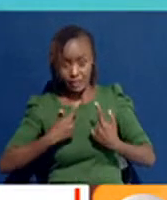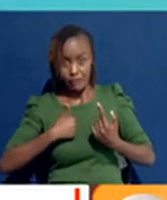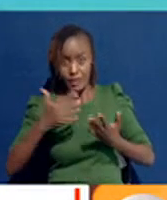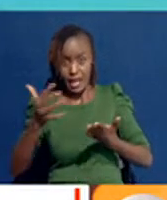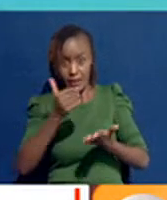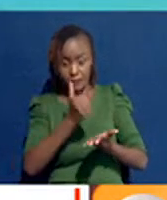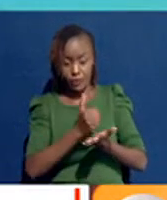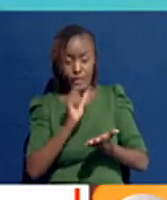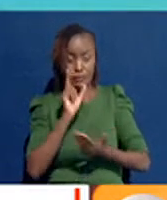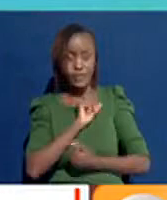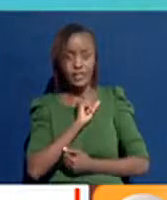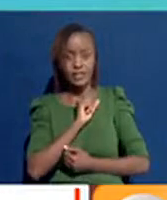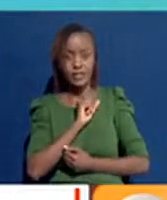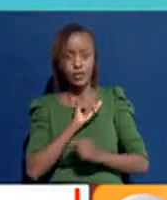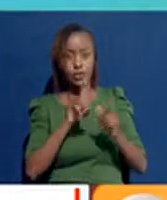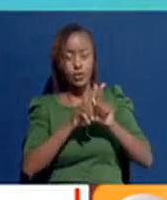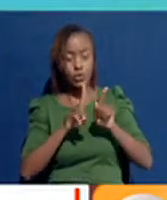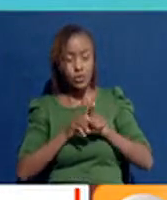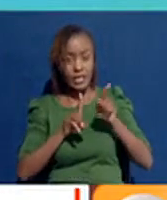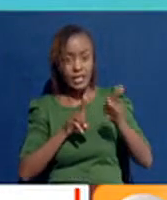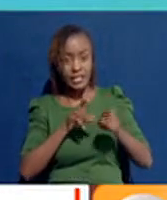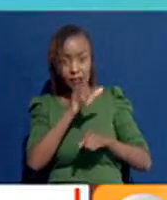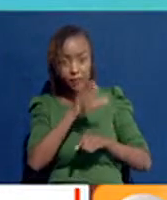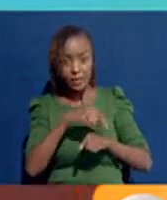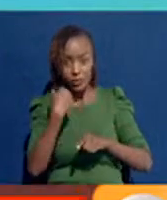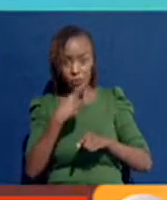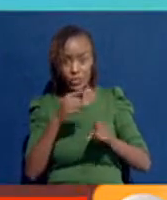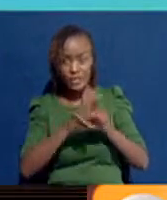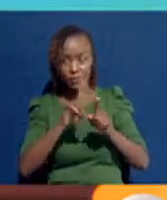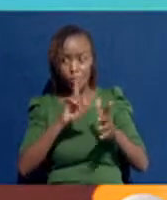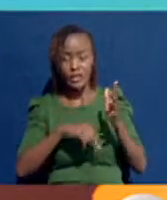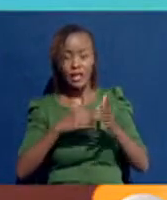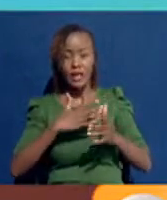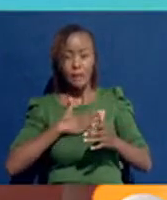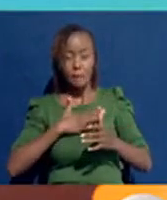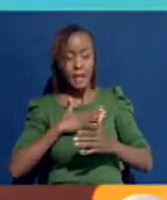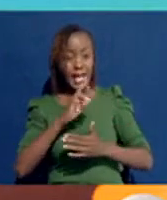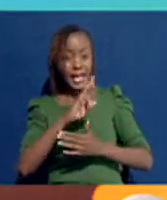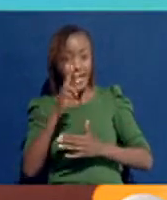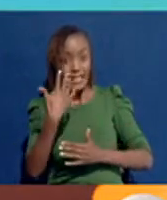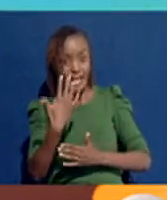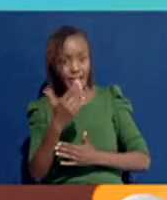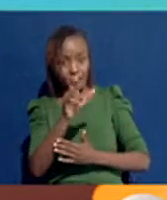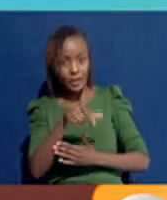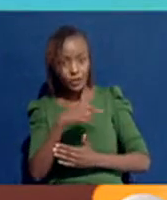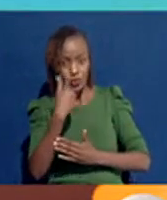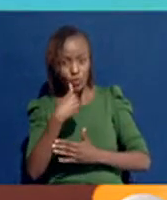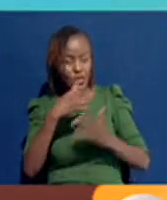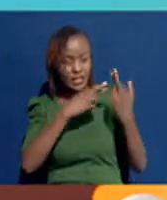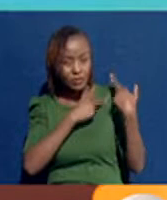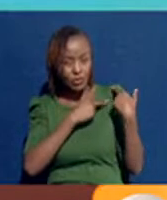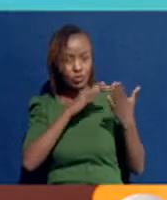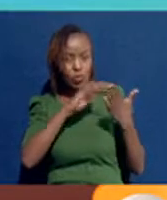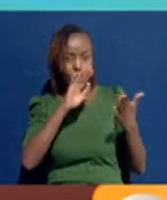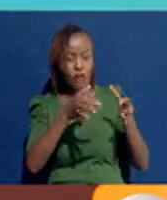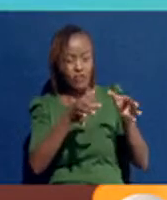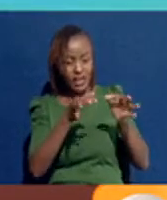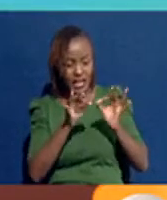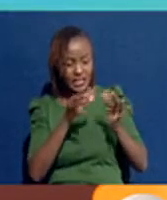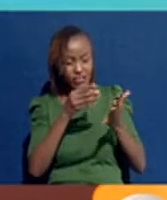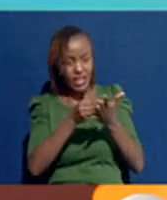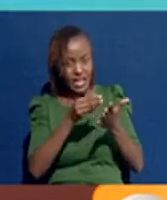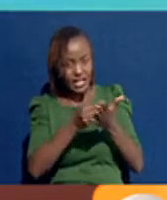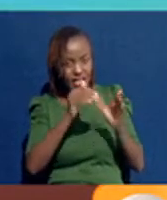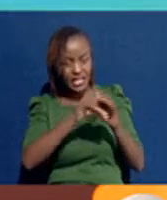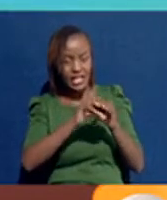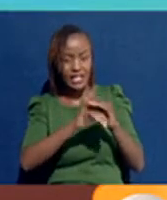and he has been actually my right-hand person, especially on the execution of the financial matters within the institutions. So